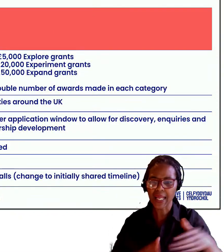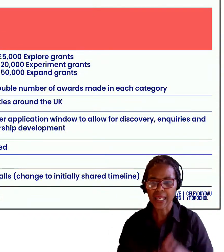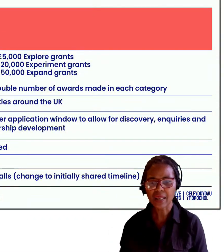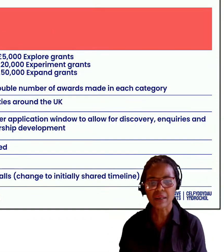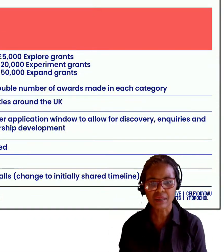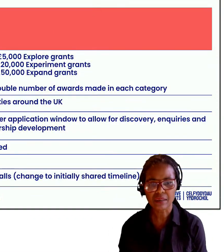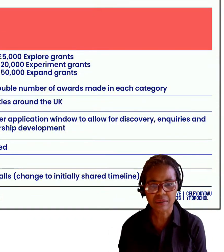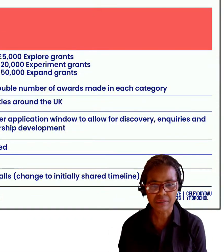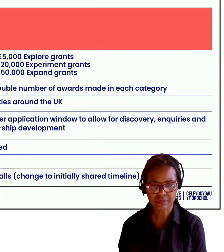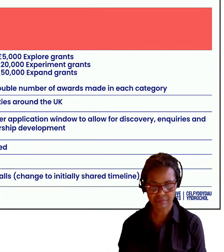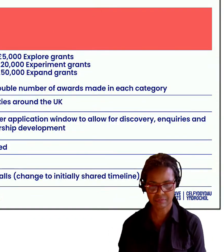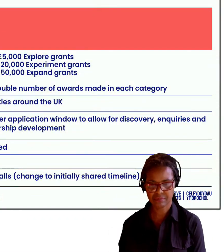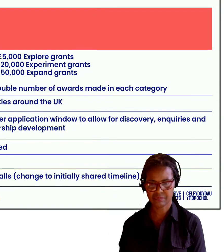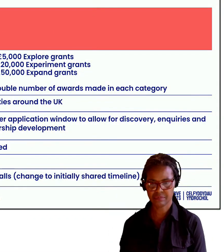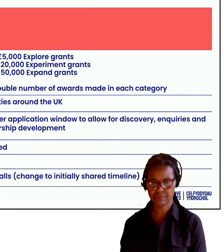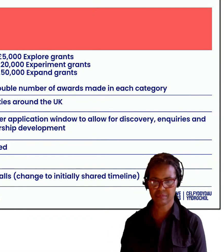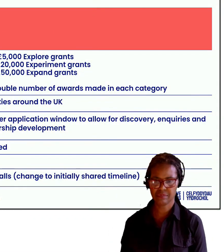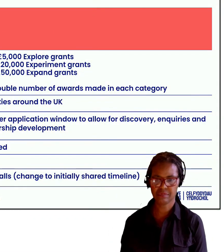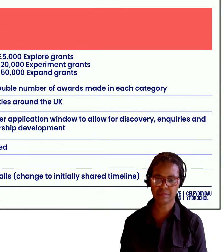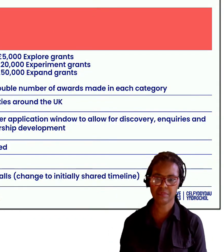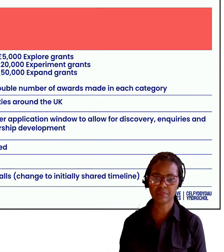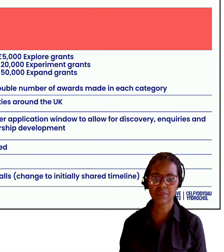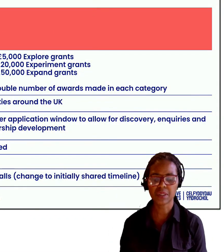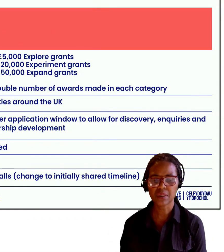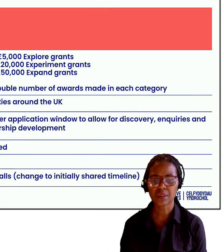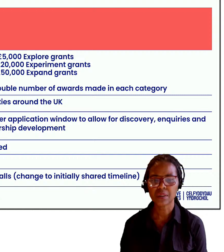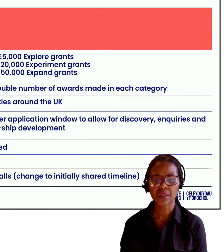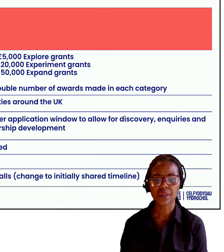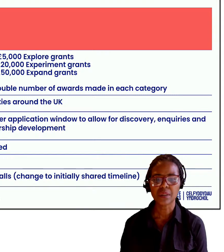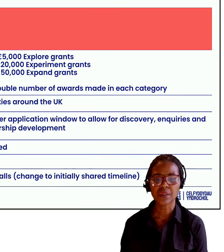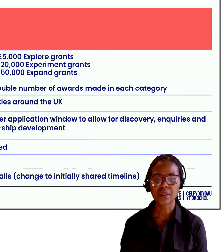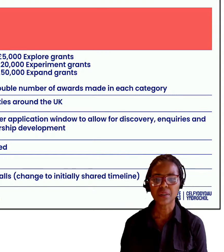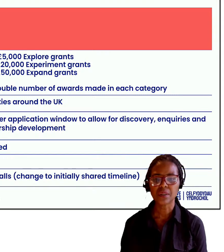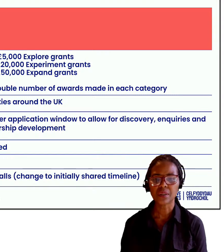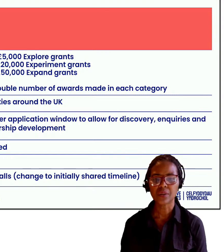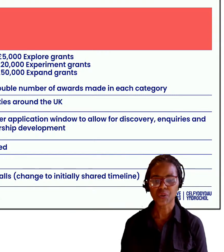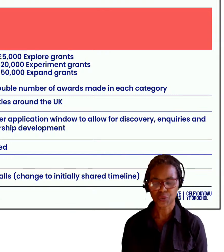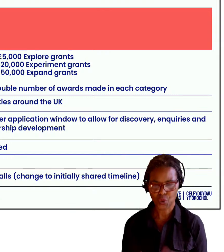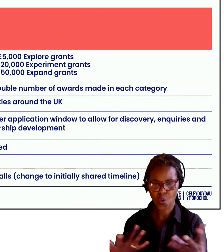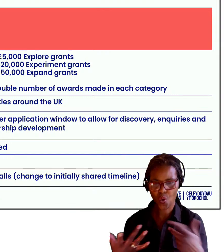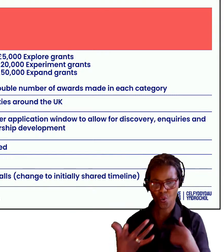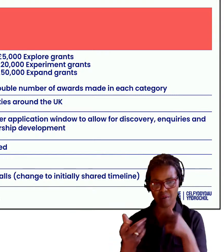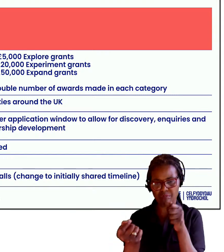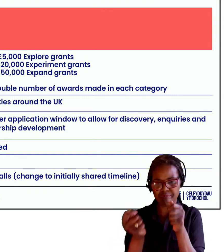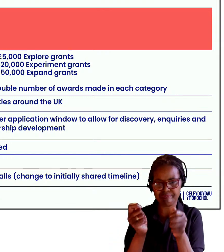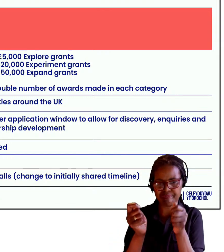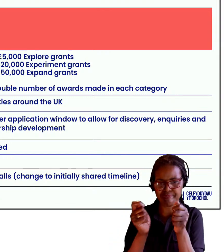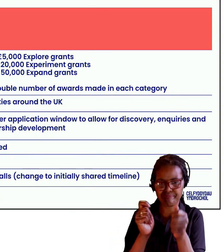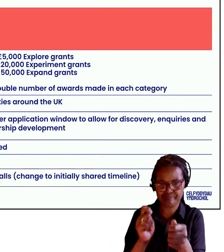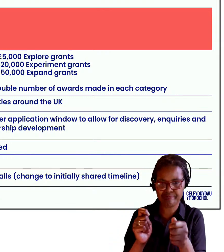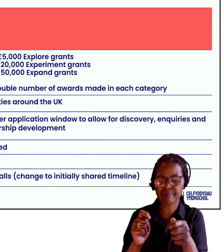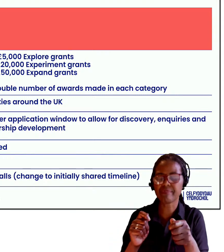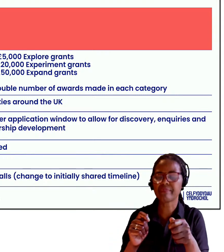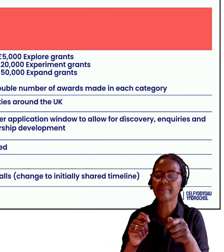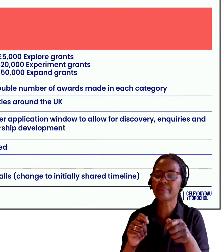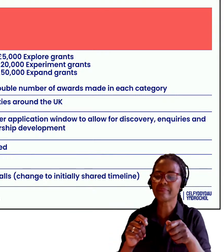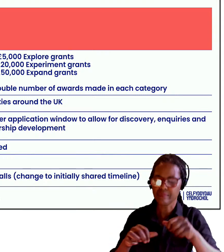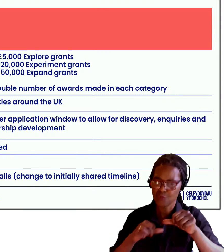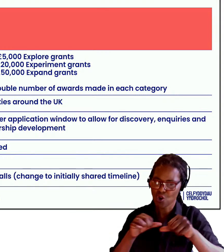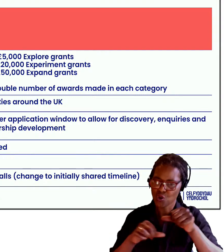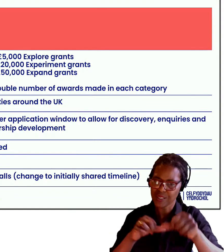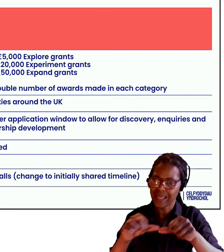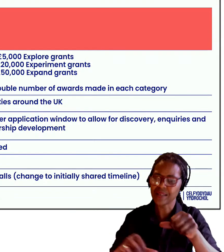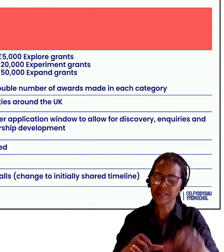Thank you very much. So, yeah, just as Michelle said, we have refined the process, but the structure, of the 3